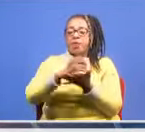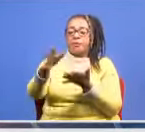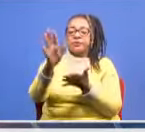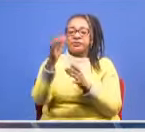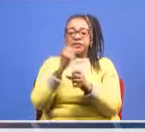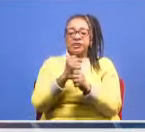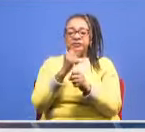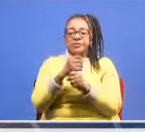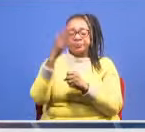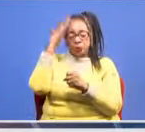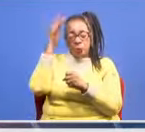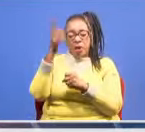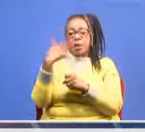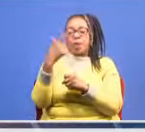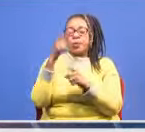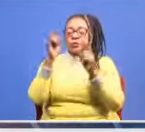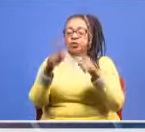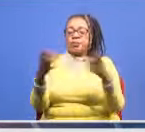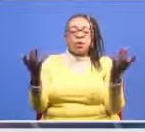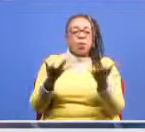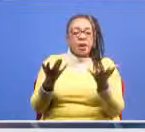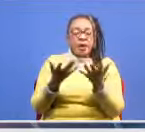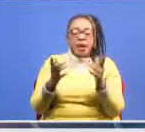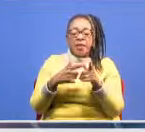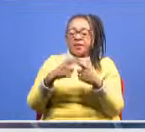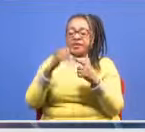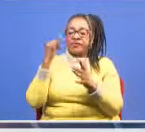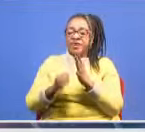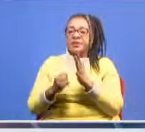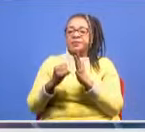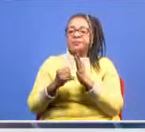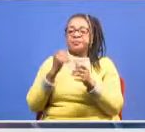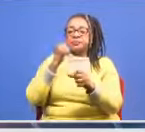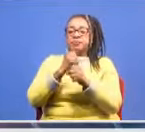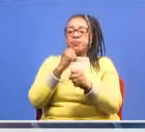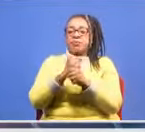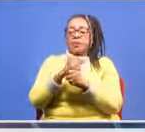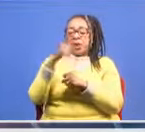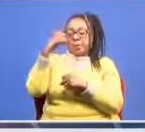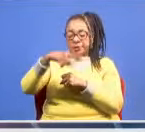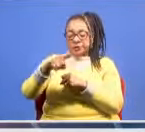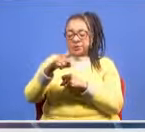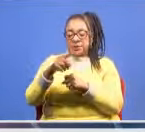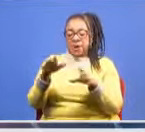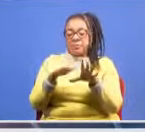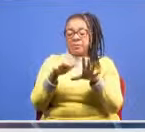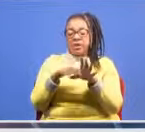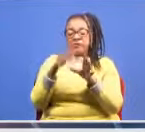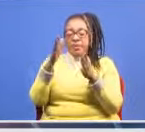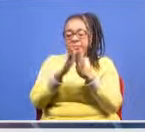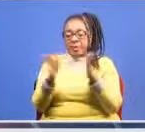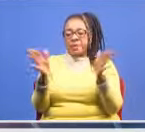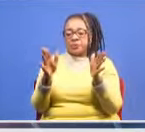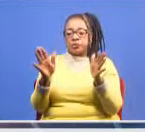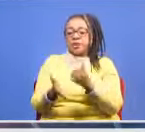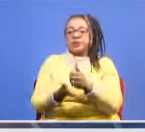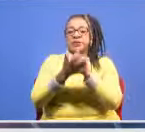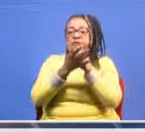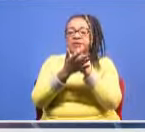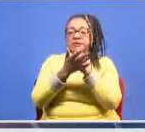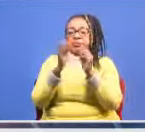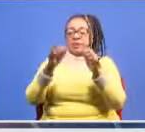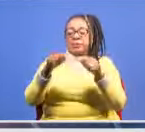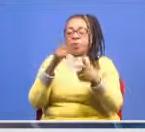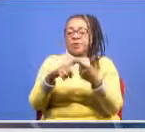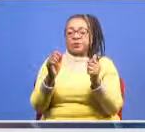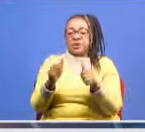knowing who is supposed to be where, and then the last one, community policing, using members of the public to be able to assist you to know what is happening. There's